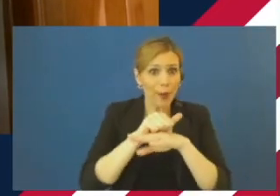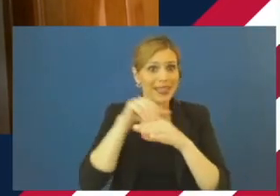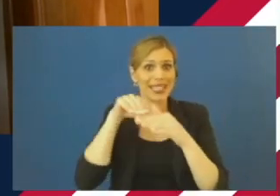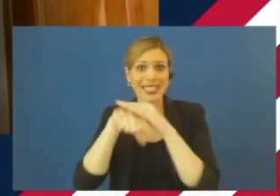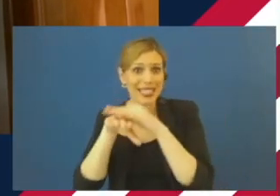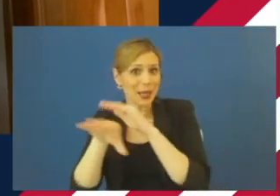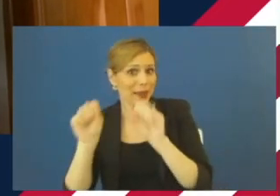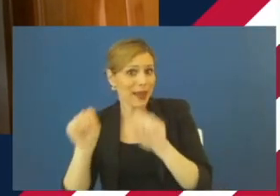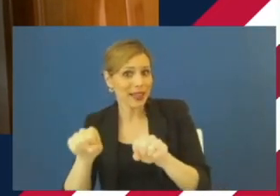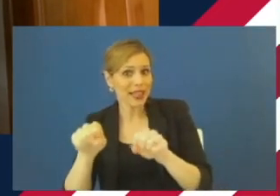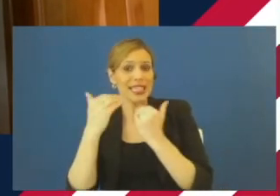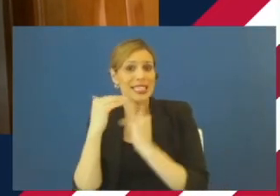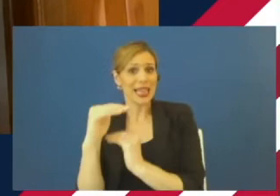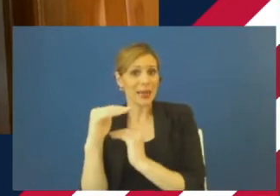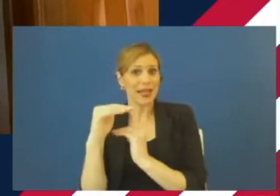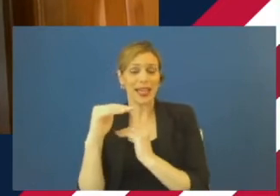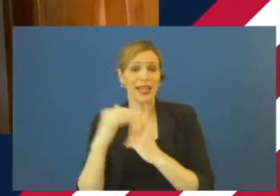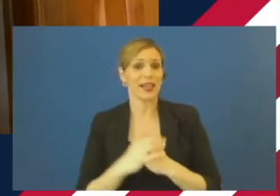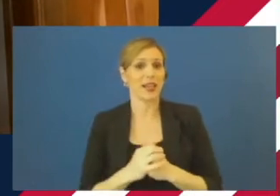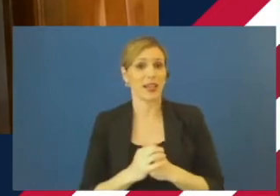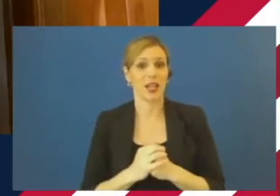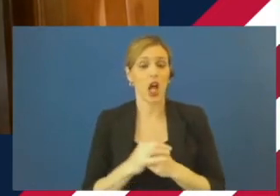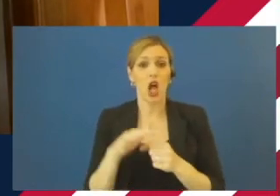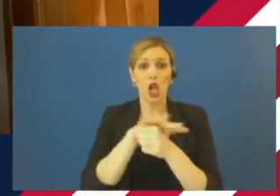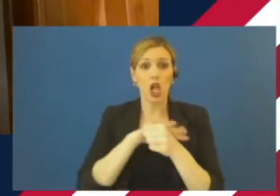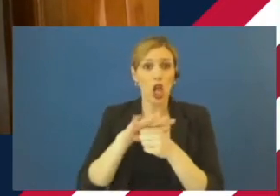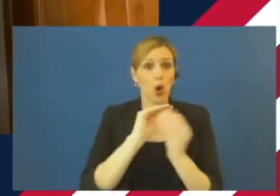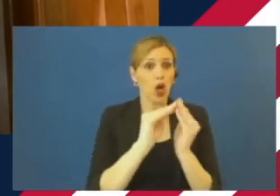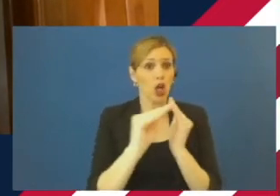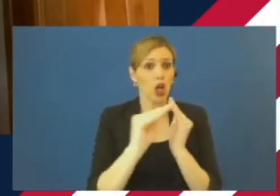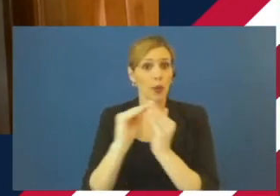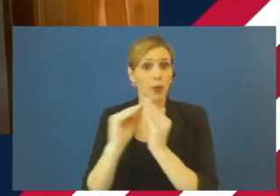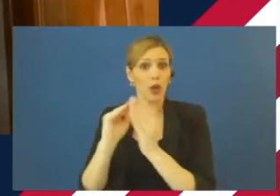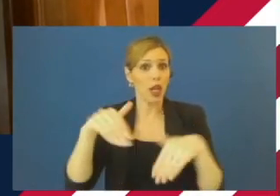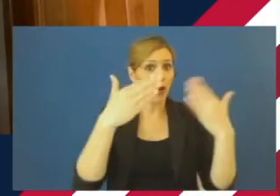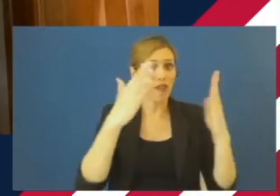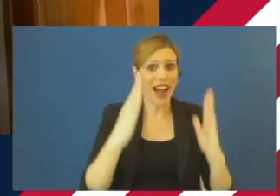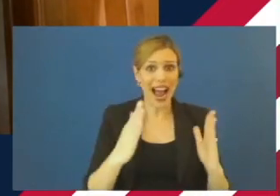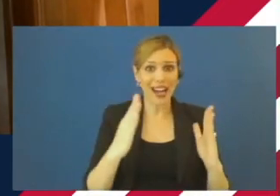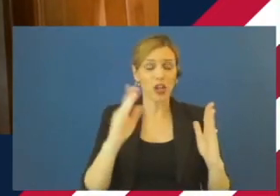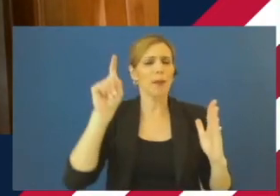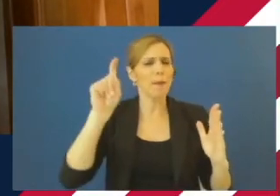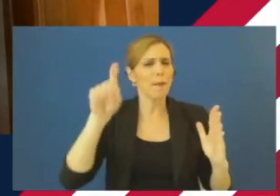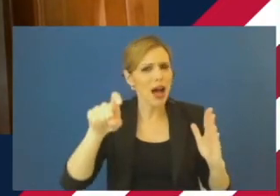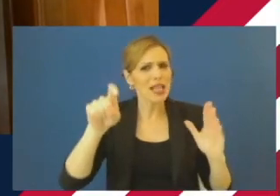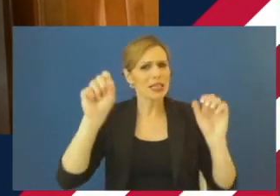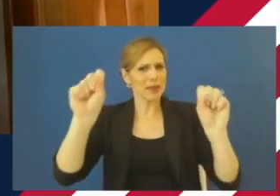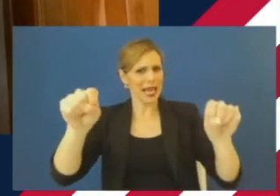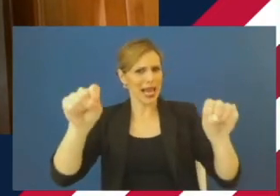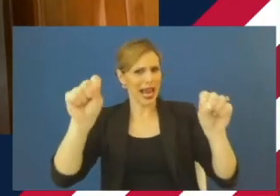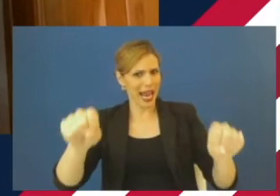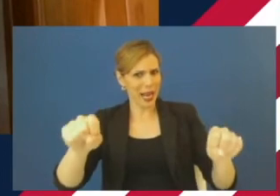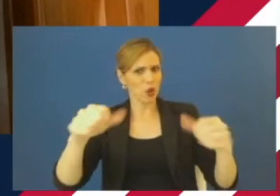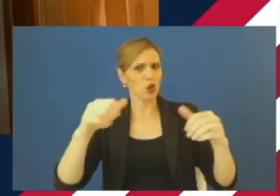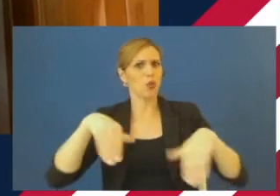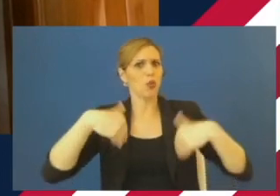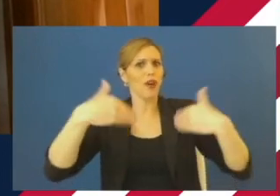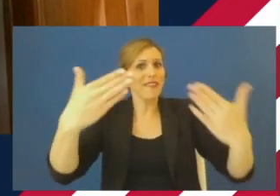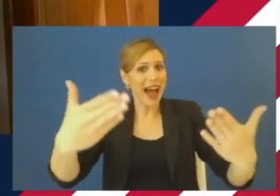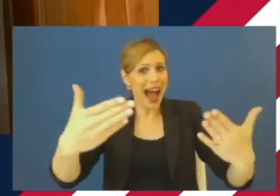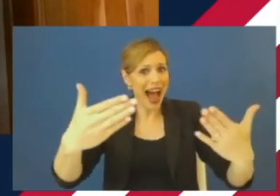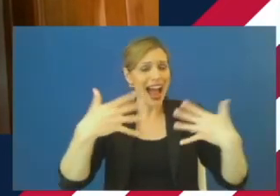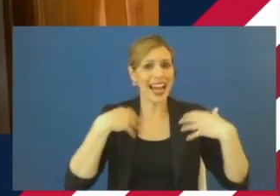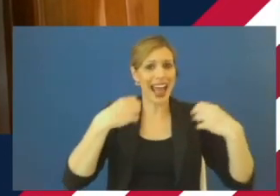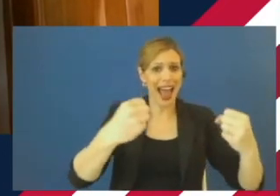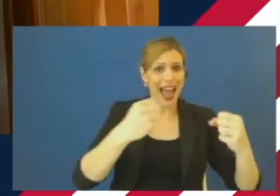career implications. Local community providers must stand ready to accept and provide culturally competent care to our military families and